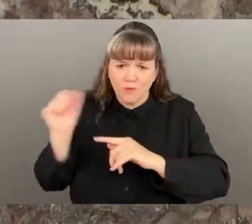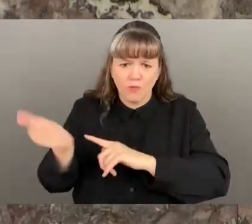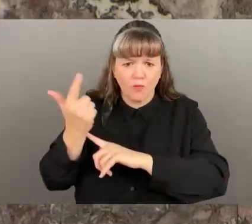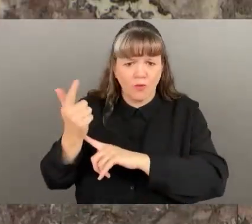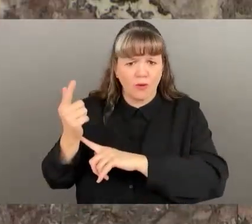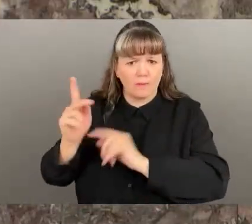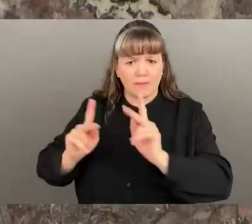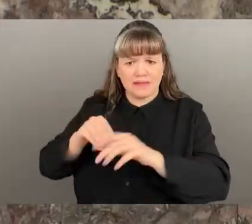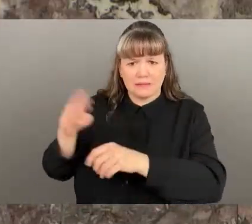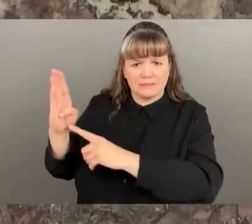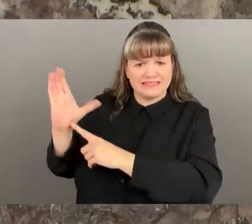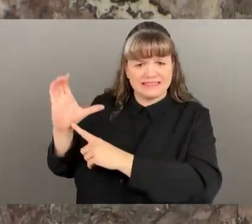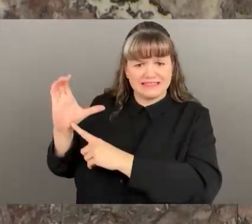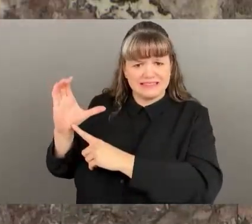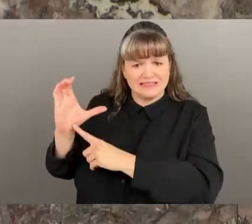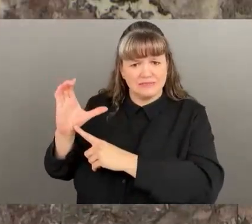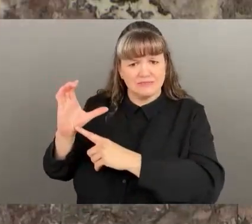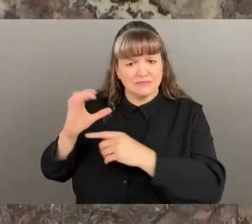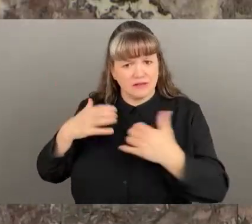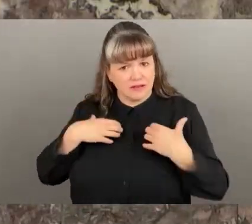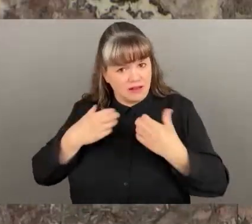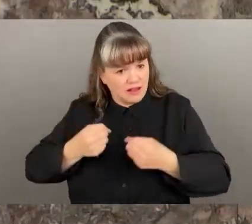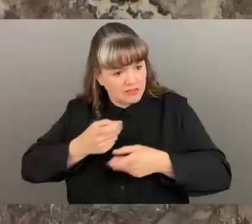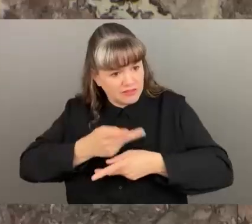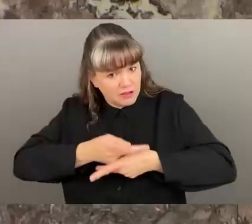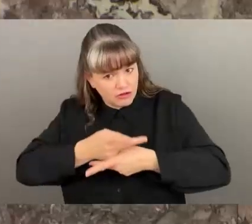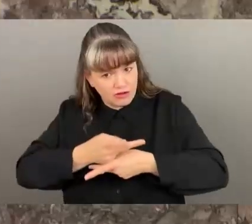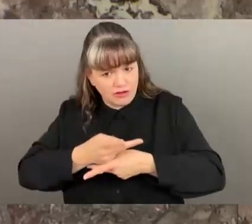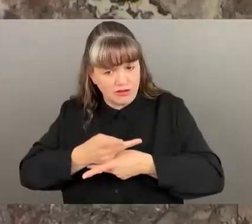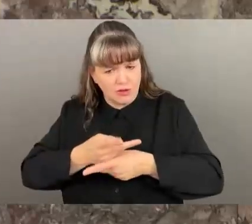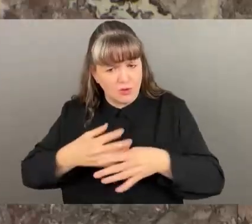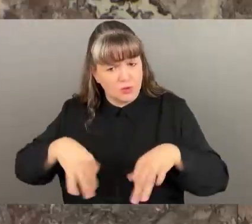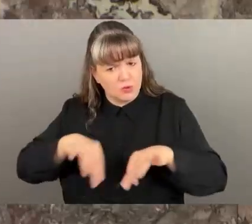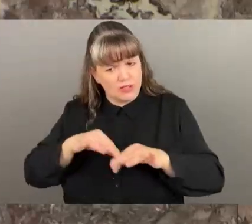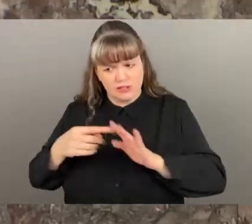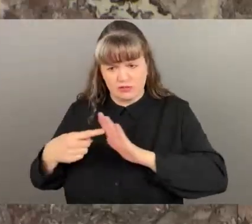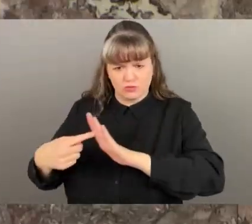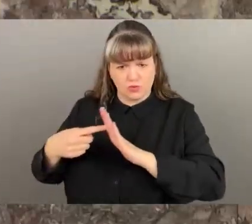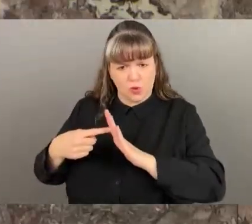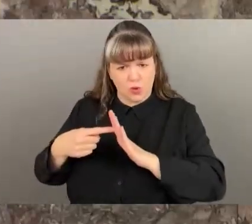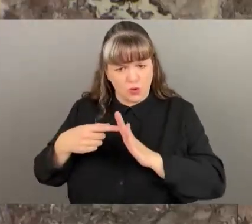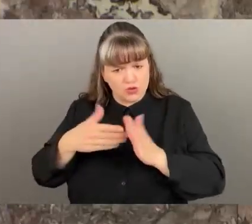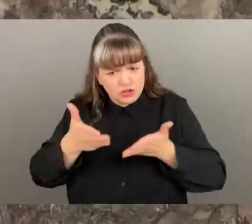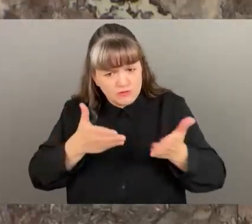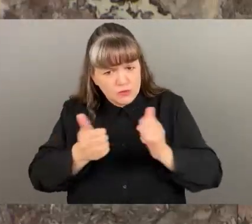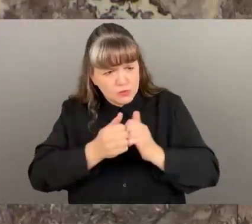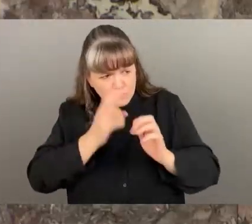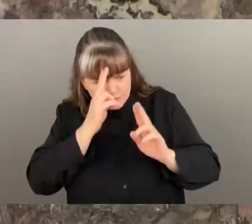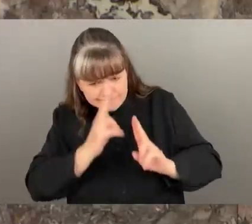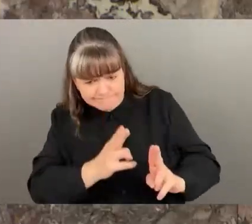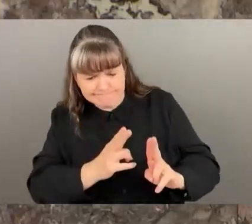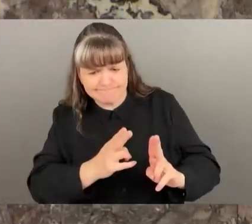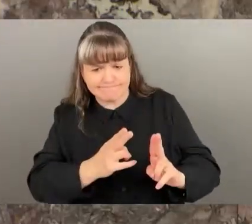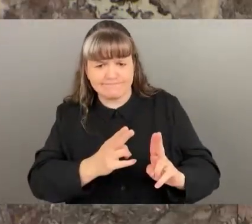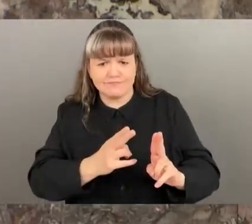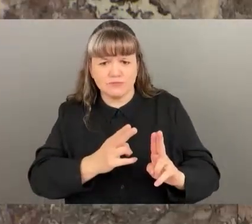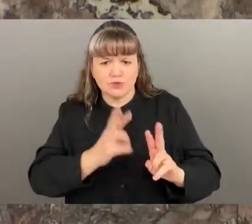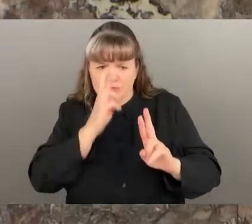And I want to assure the member that that continues to be my commitment, and I welcome further conversation with her about this